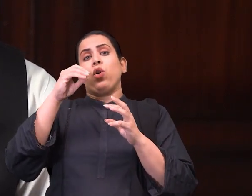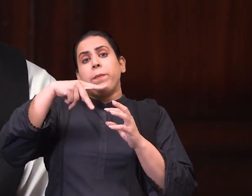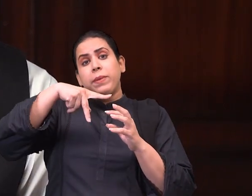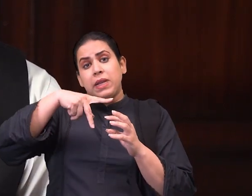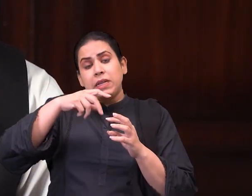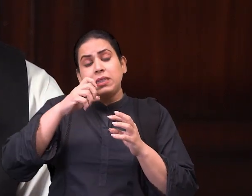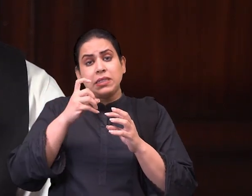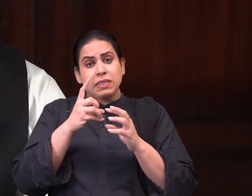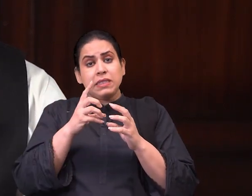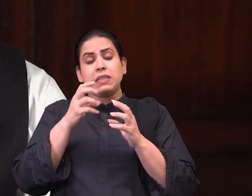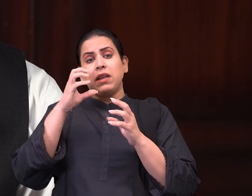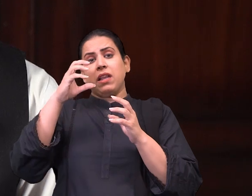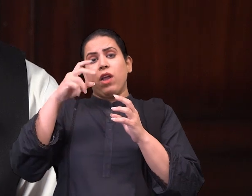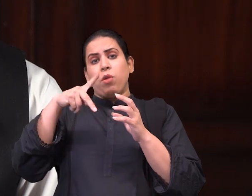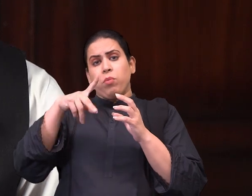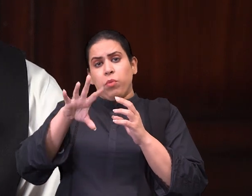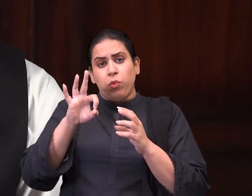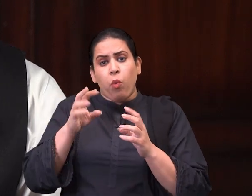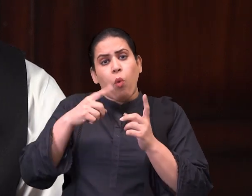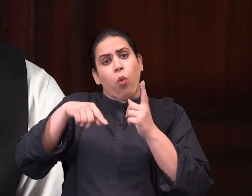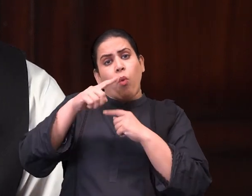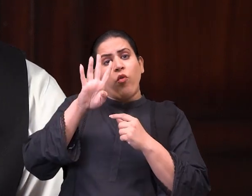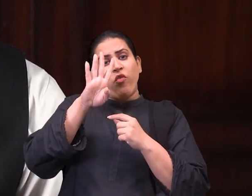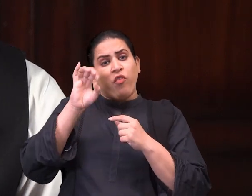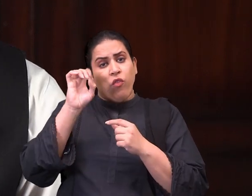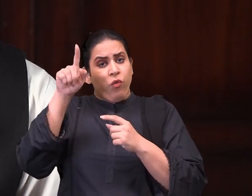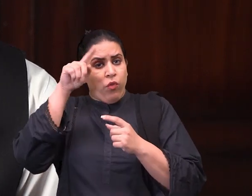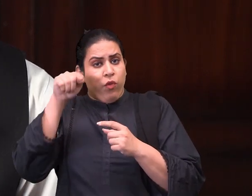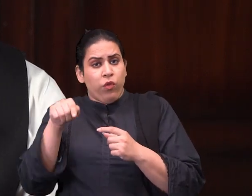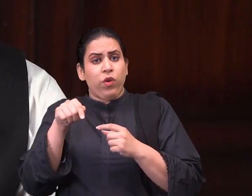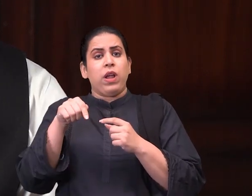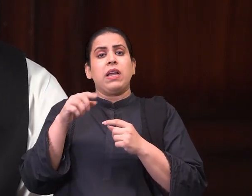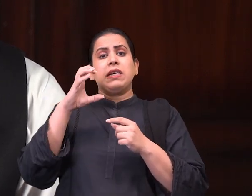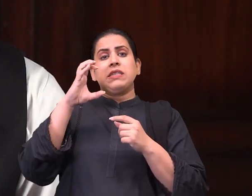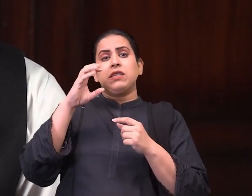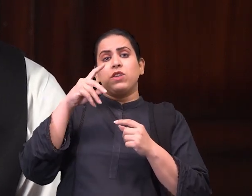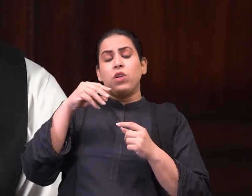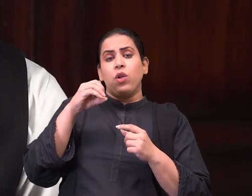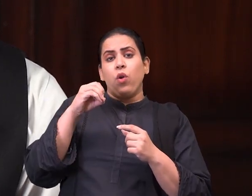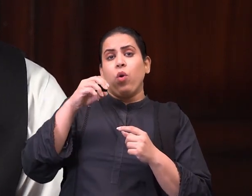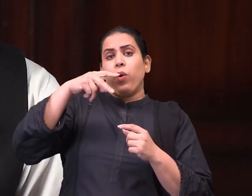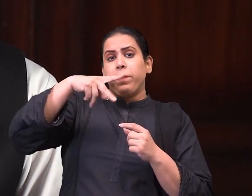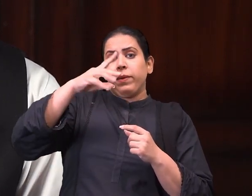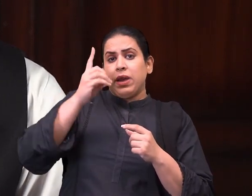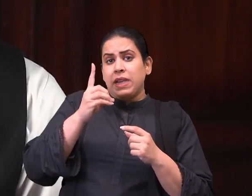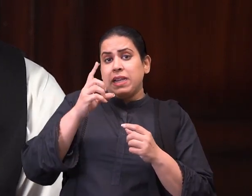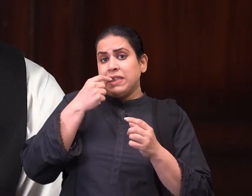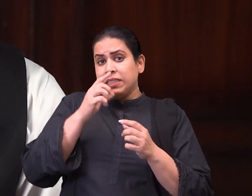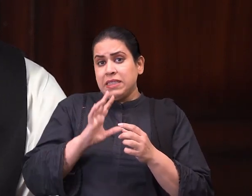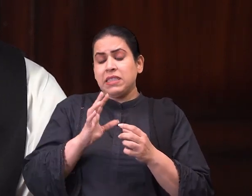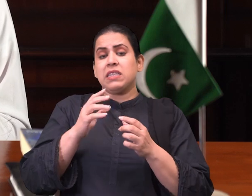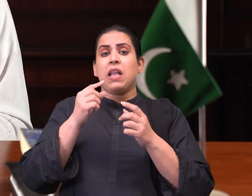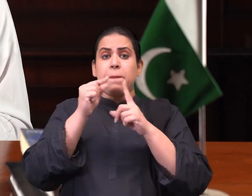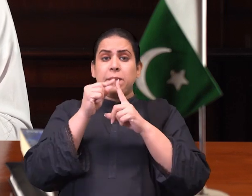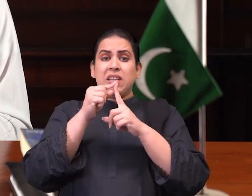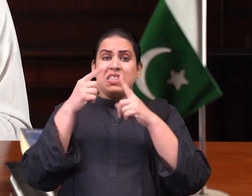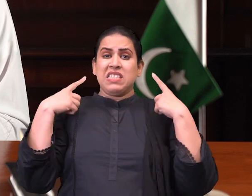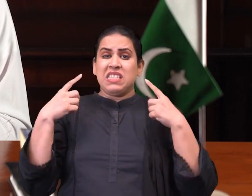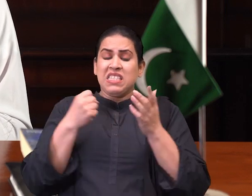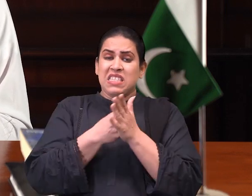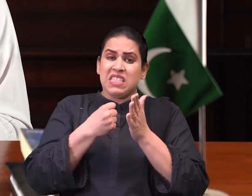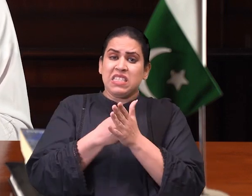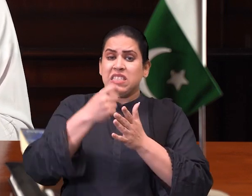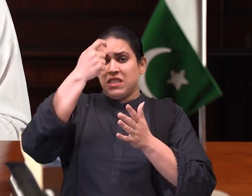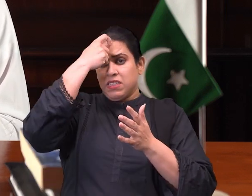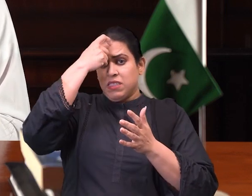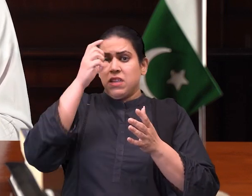matter and COPD prevalence, with pollutants accounting for over 40% of COPD deaths. Pakistan